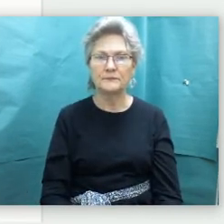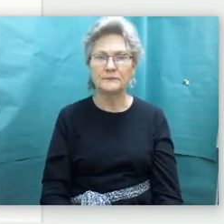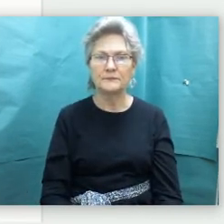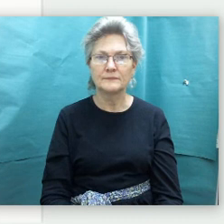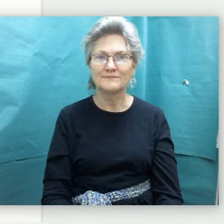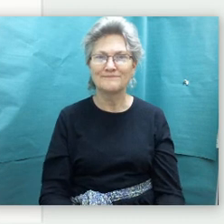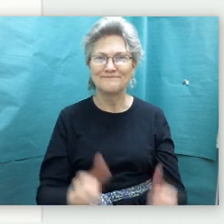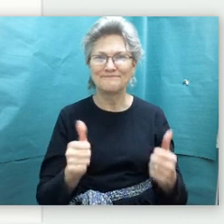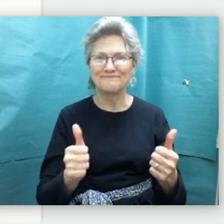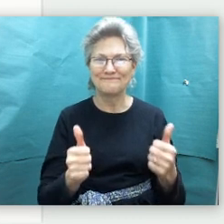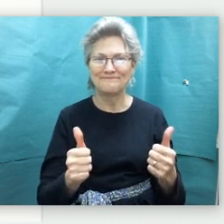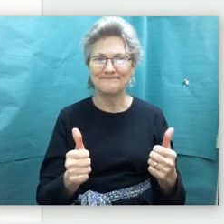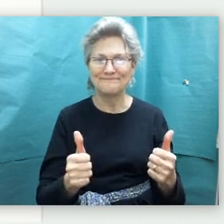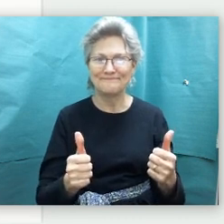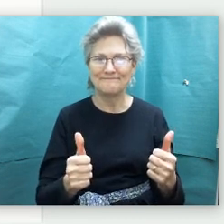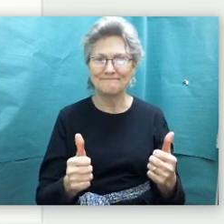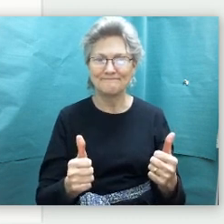Perfect.